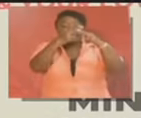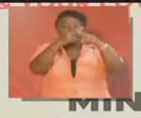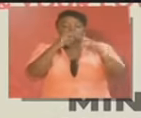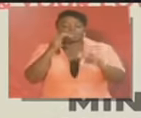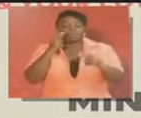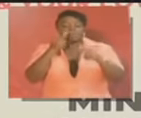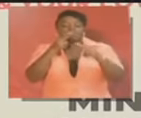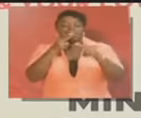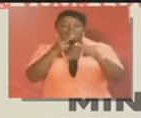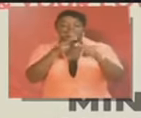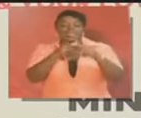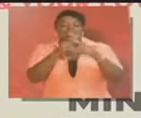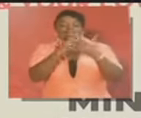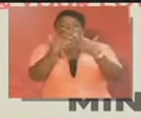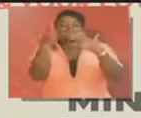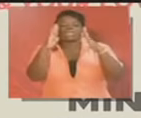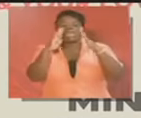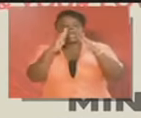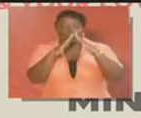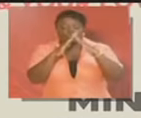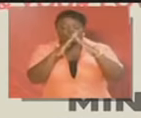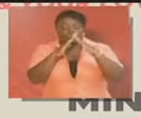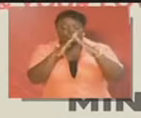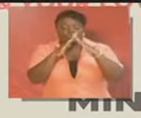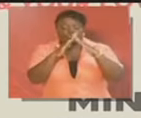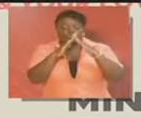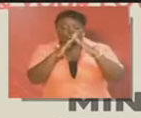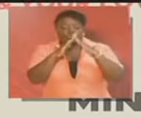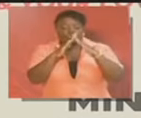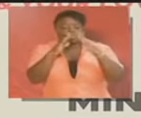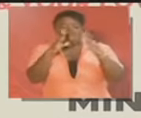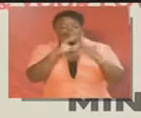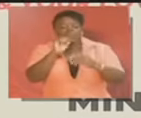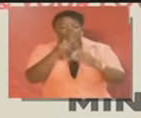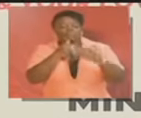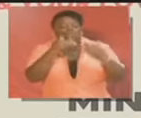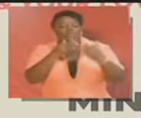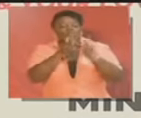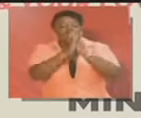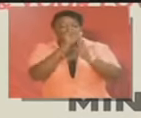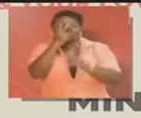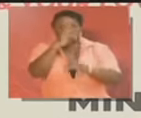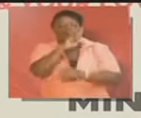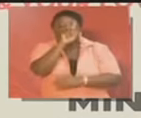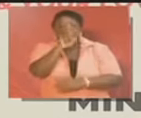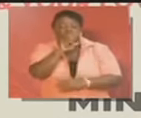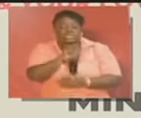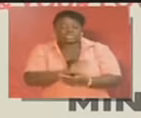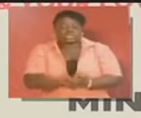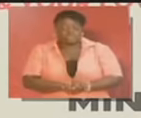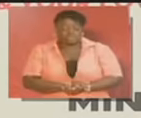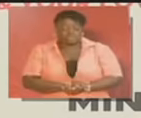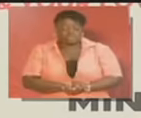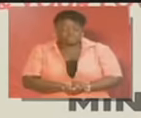media house that you represent before putting forward your two questions, please, to our panelists. We are limited with